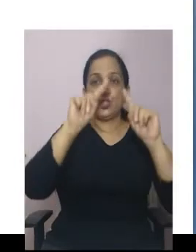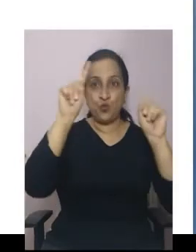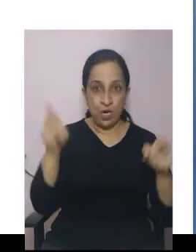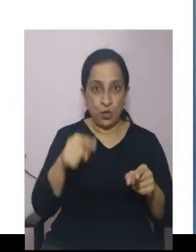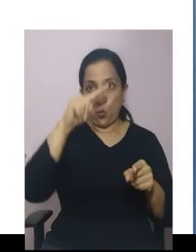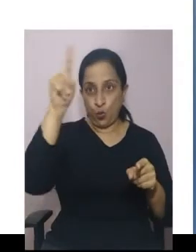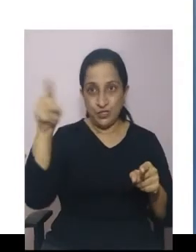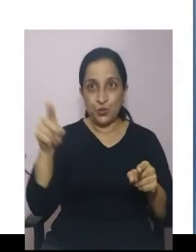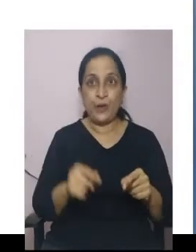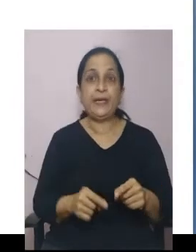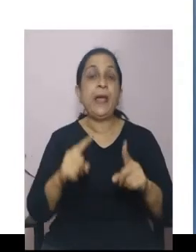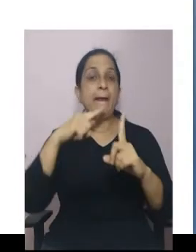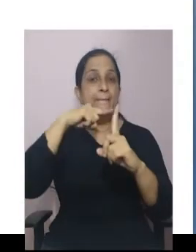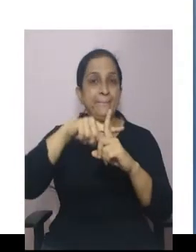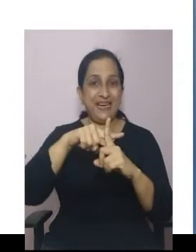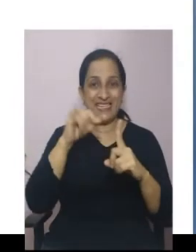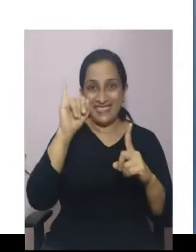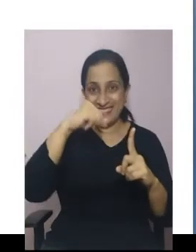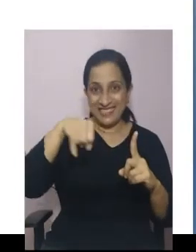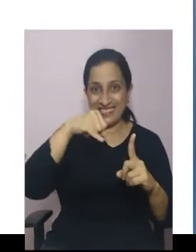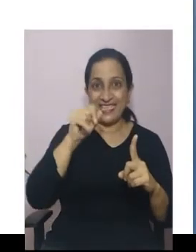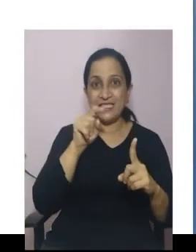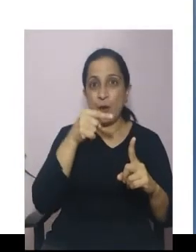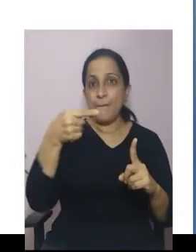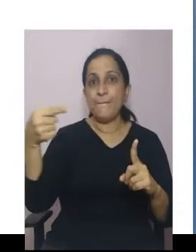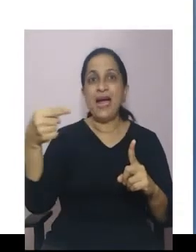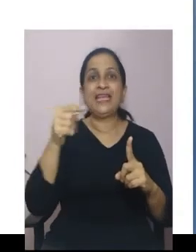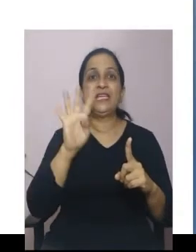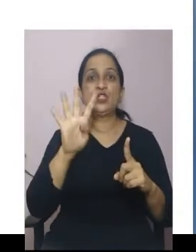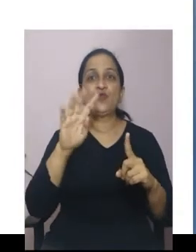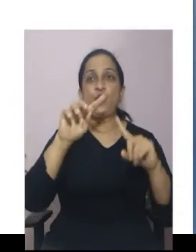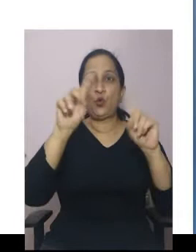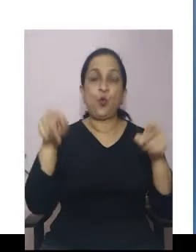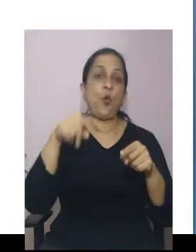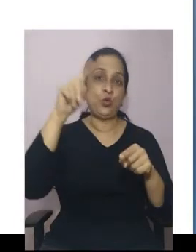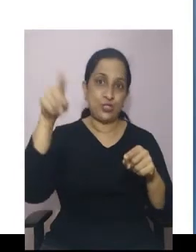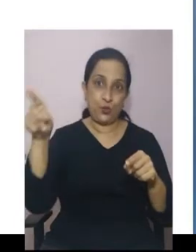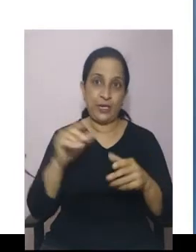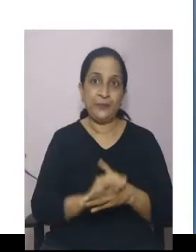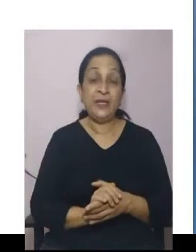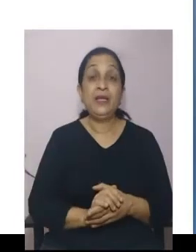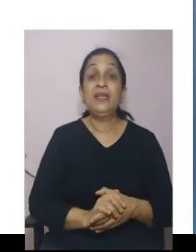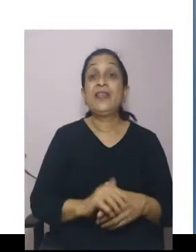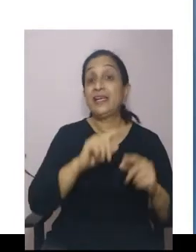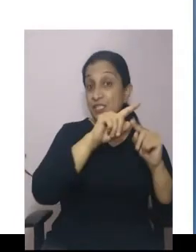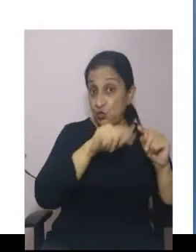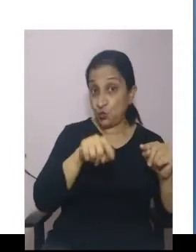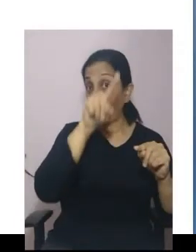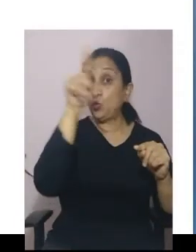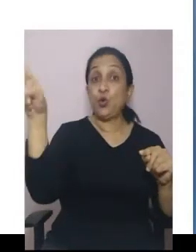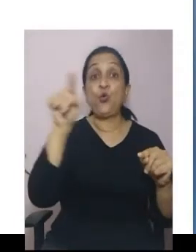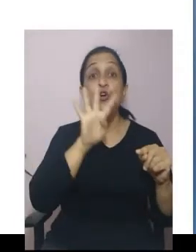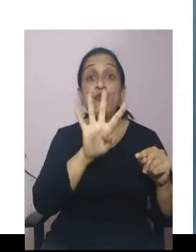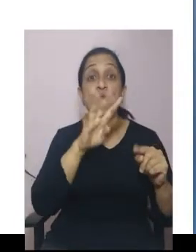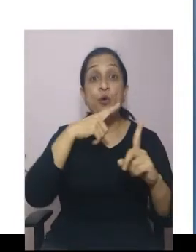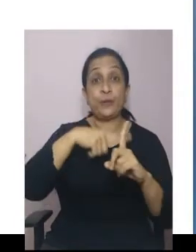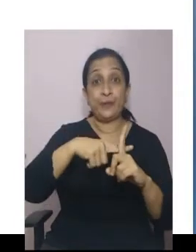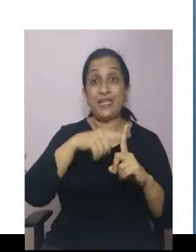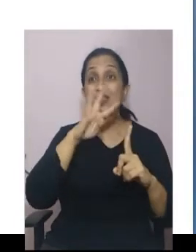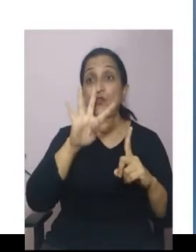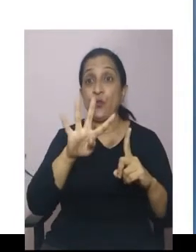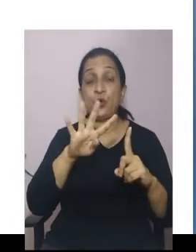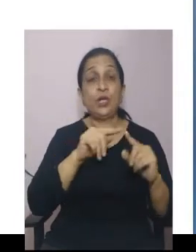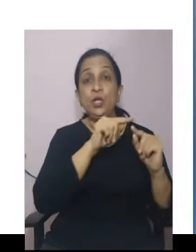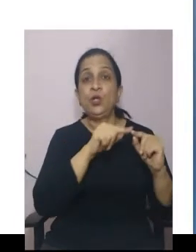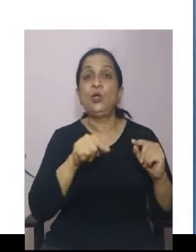very careful, you have to put minus of minus. So it is 3 minus 1 square plus 6 minus 4 square. So